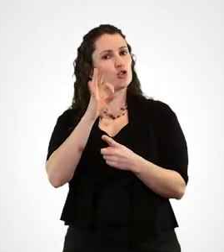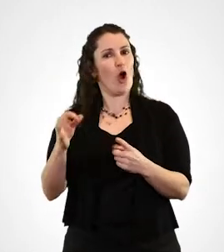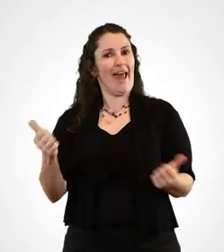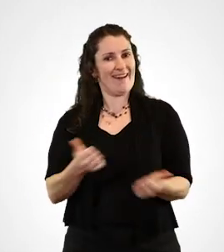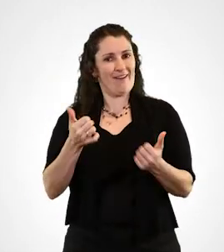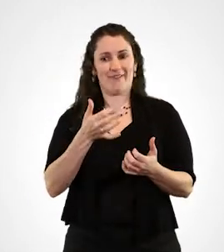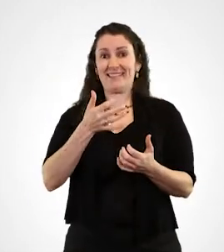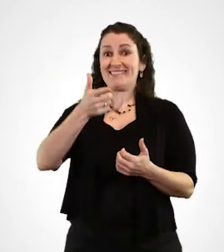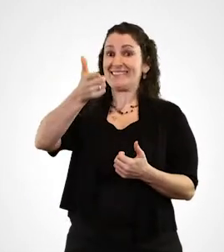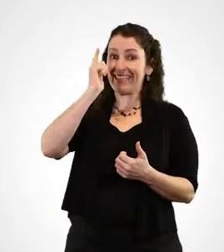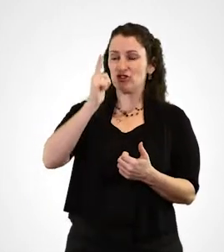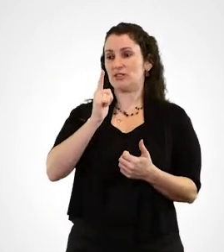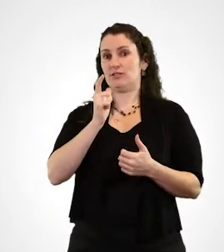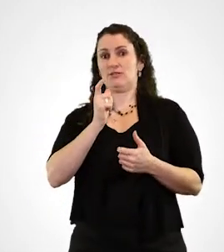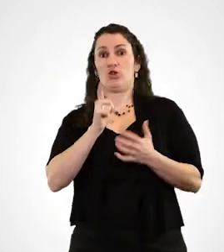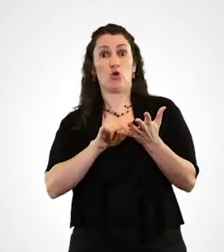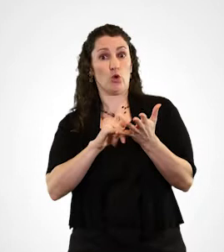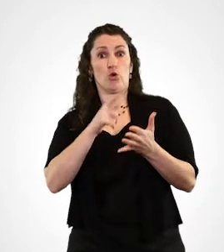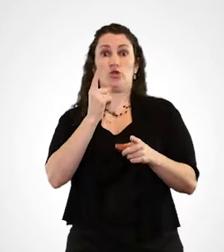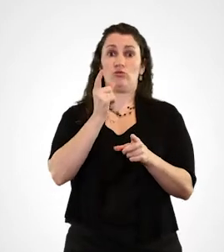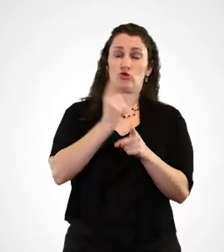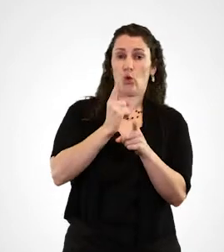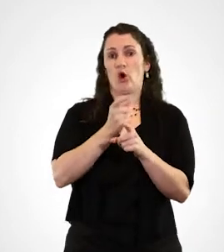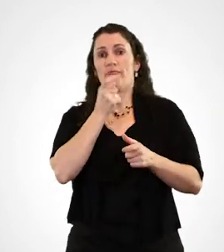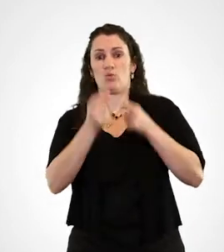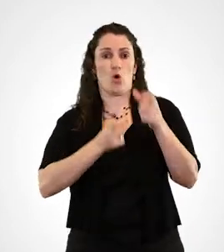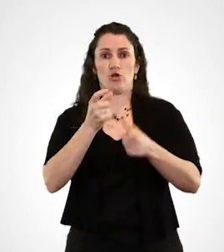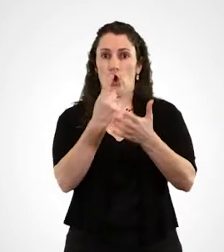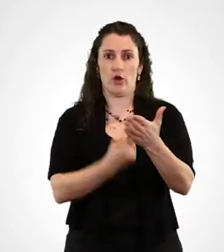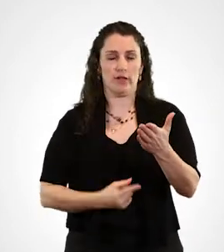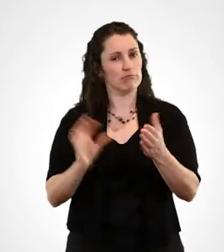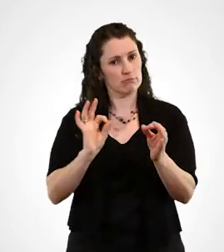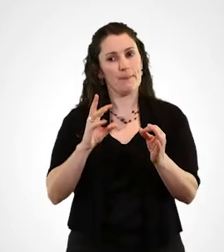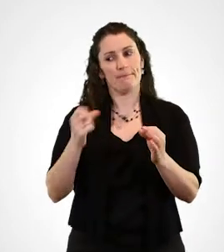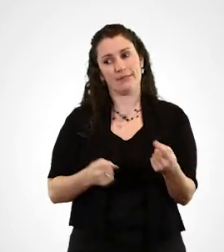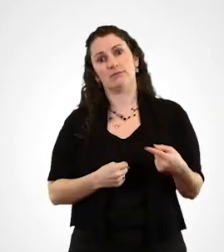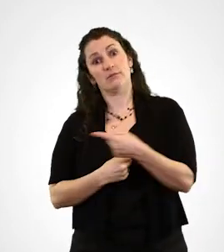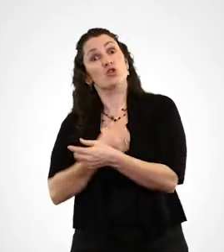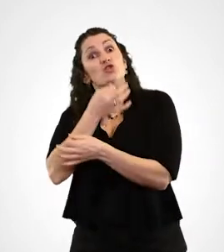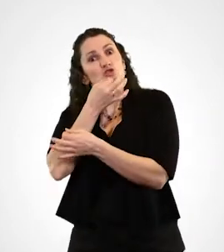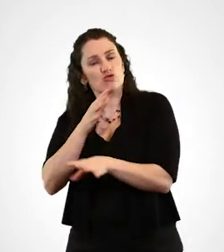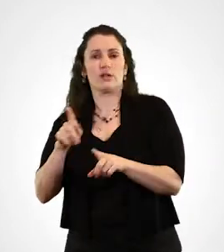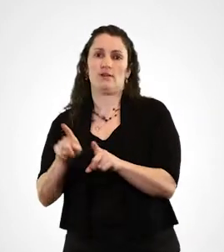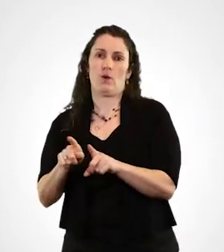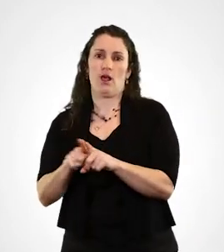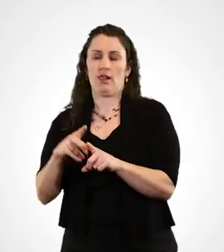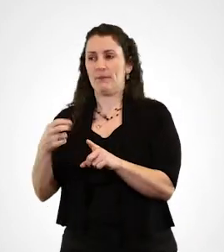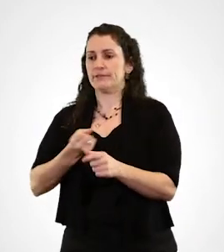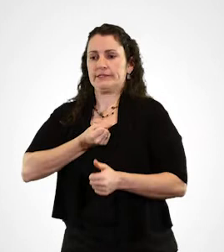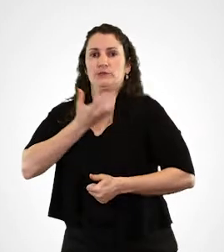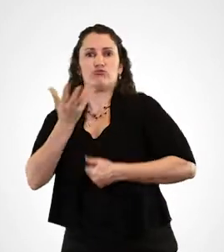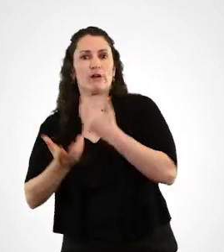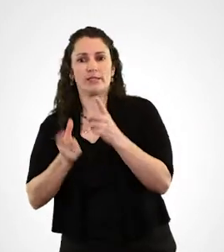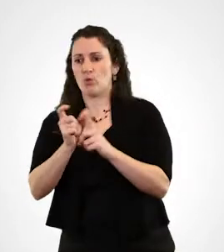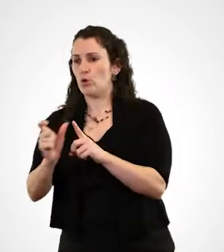for teachers to use the words over and over again. Children have to be able to use the words over and over again, to express